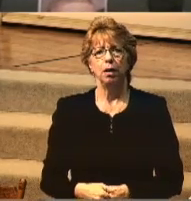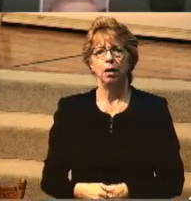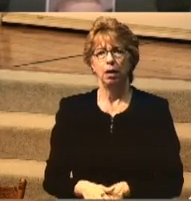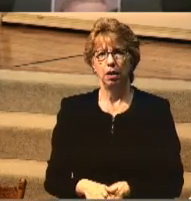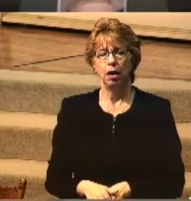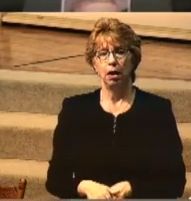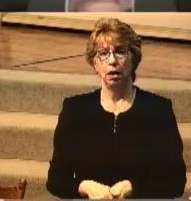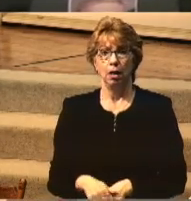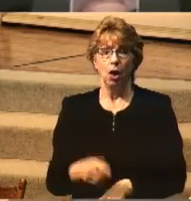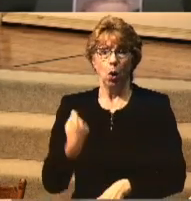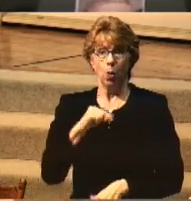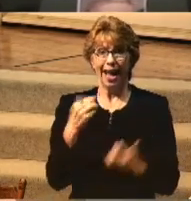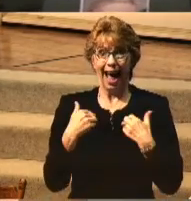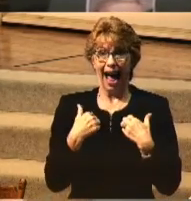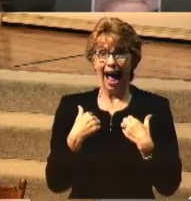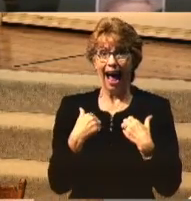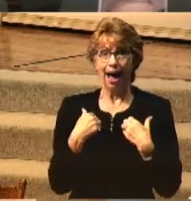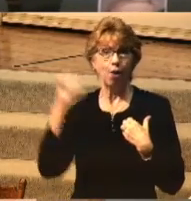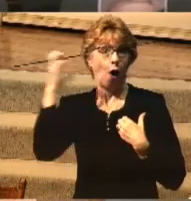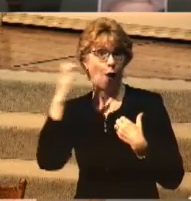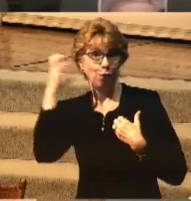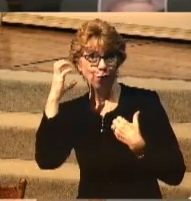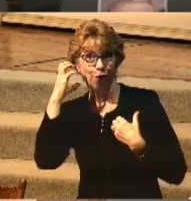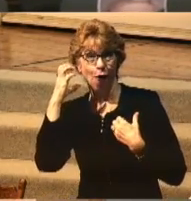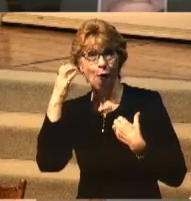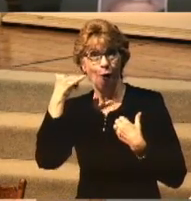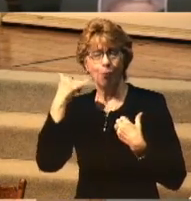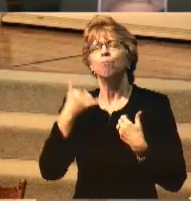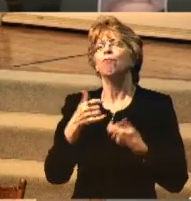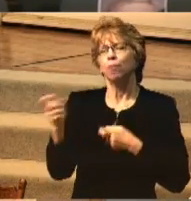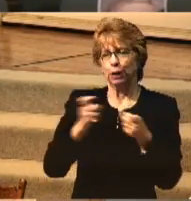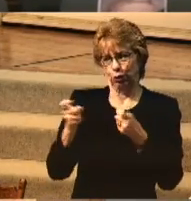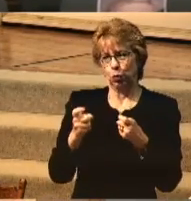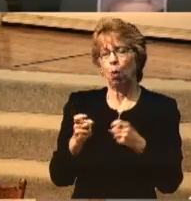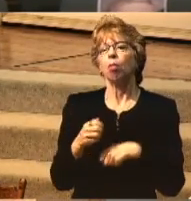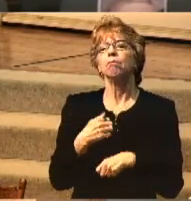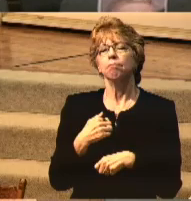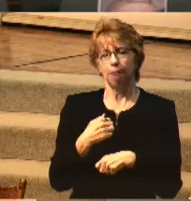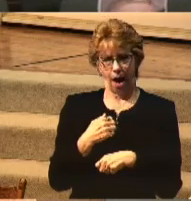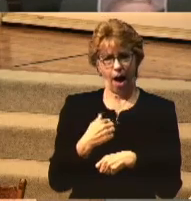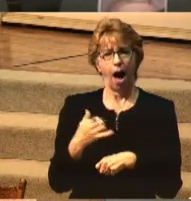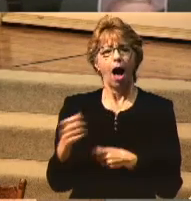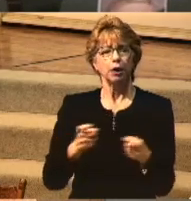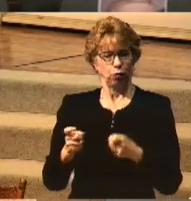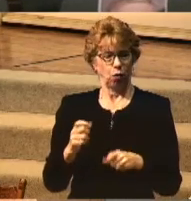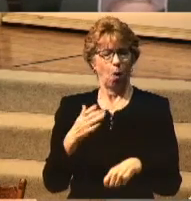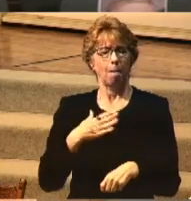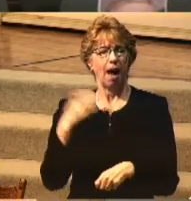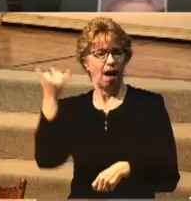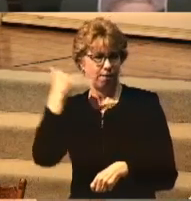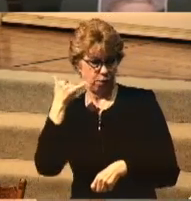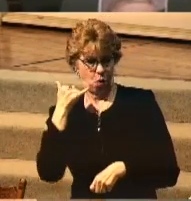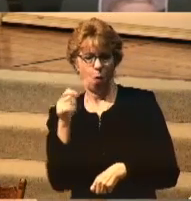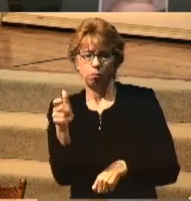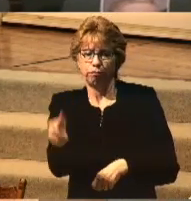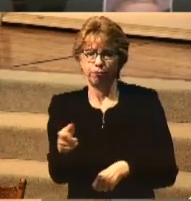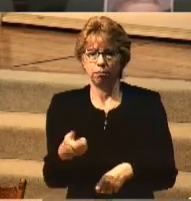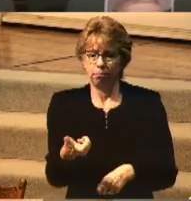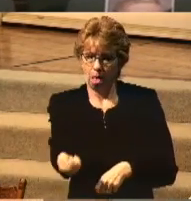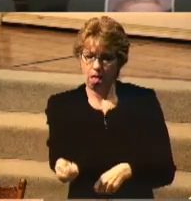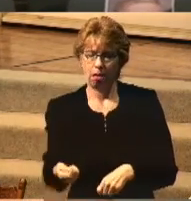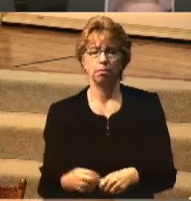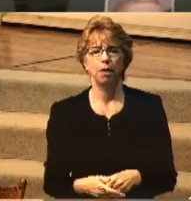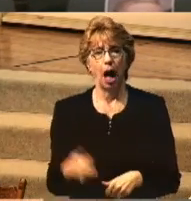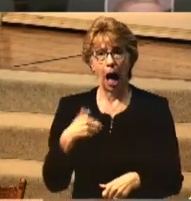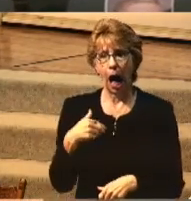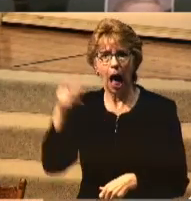what we have on our phones, you know, we can control all that. So I do. I control. And most of the time, I'm listening to preaching.